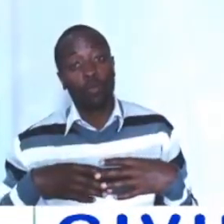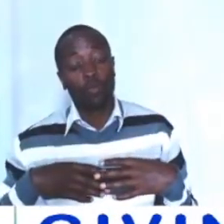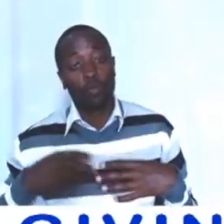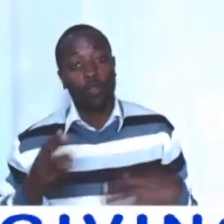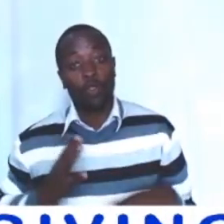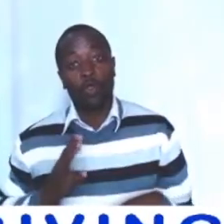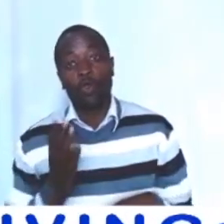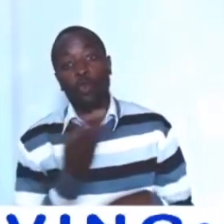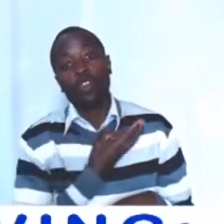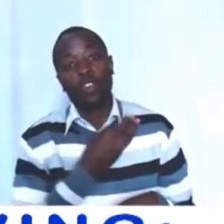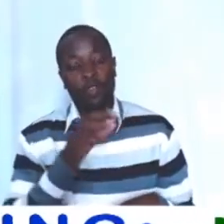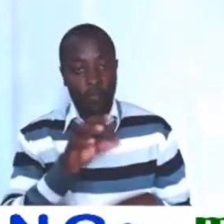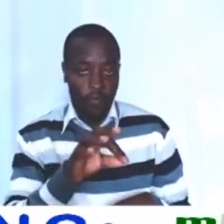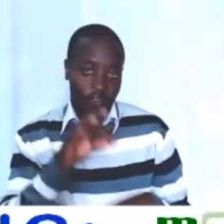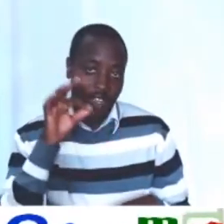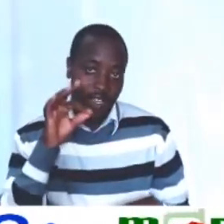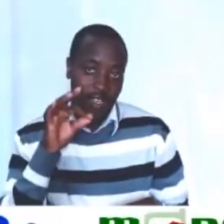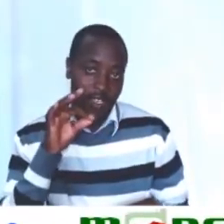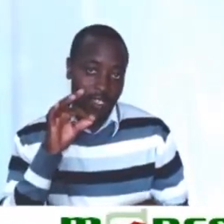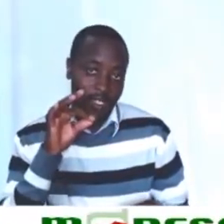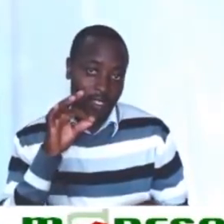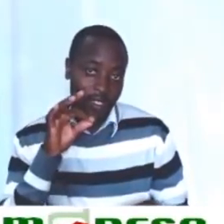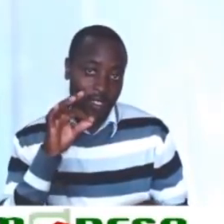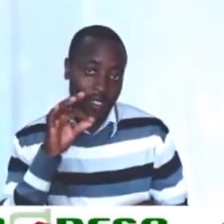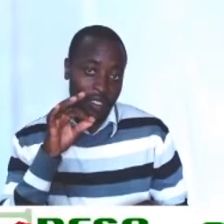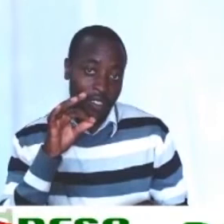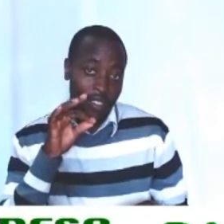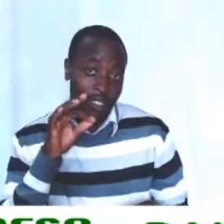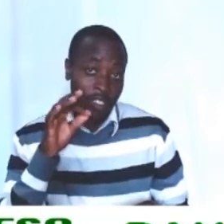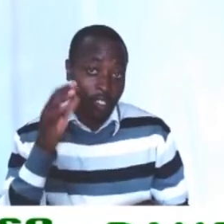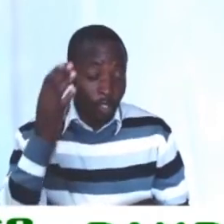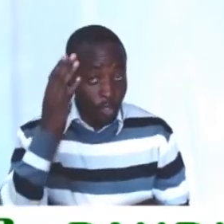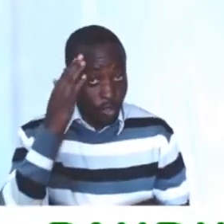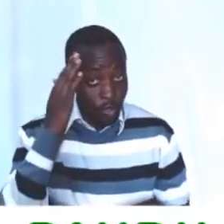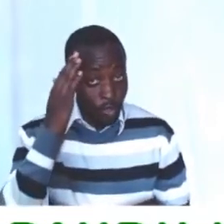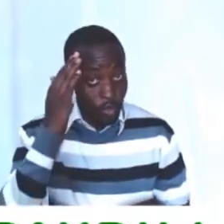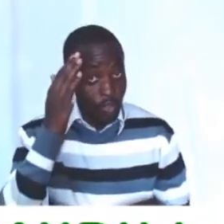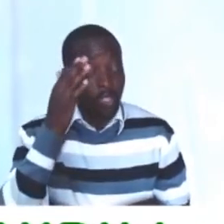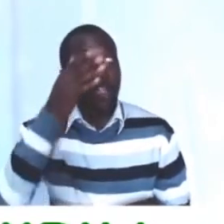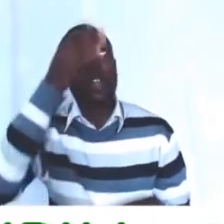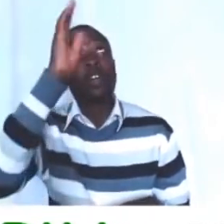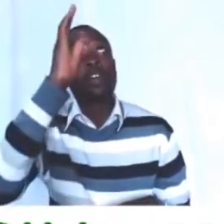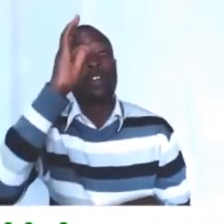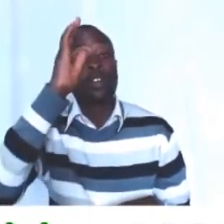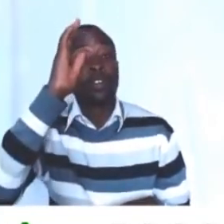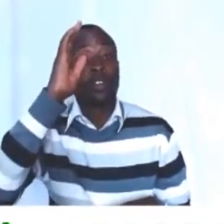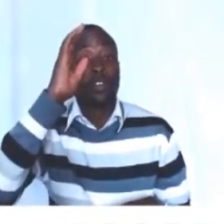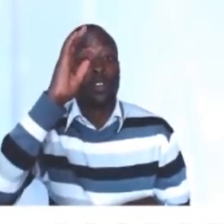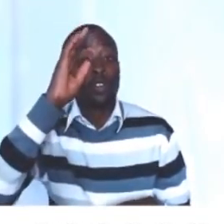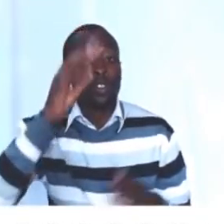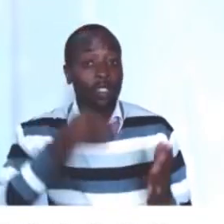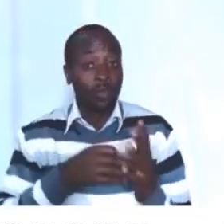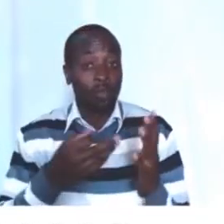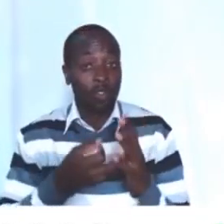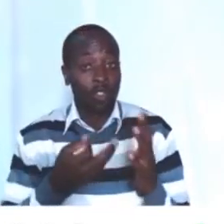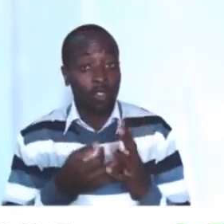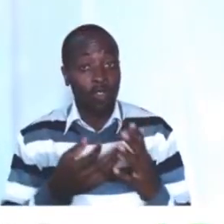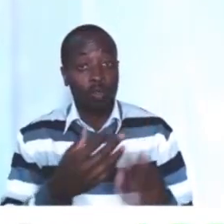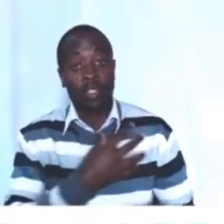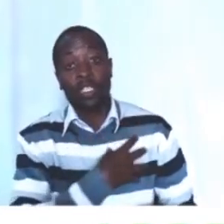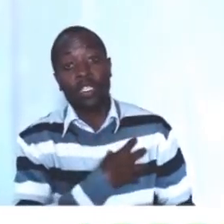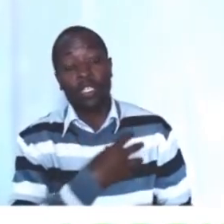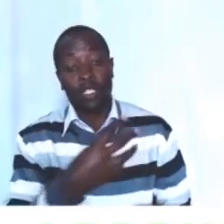we find that they suppose that godliness is a means of gain. And